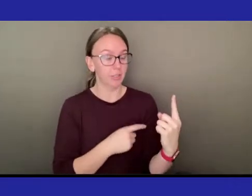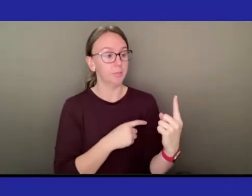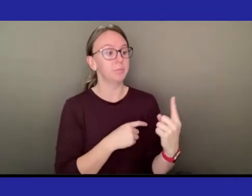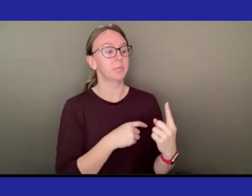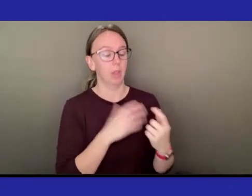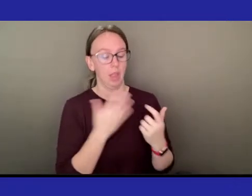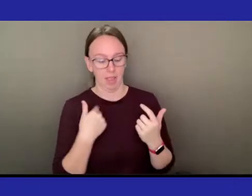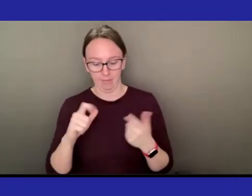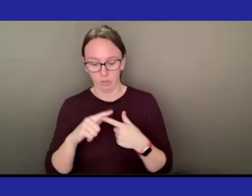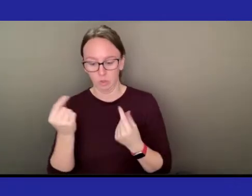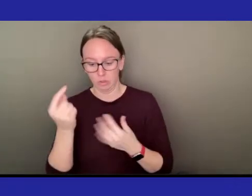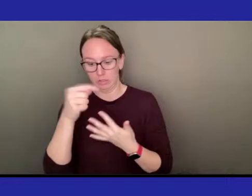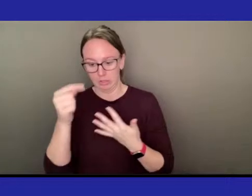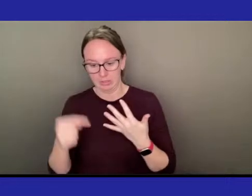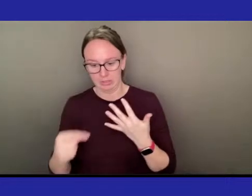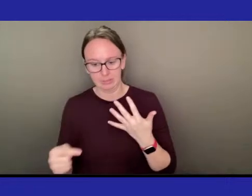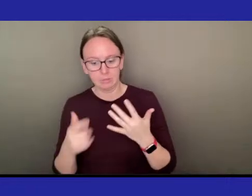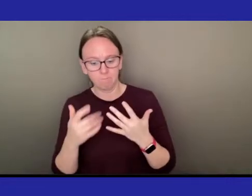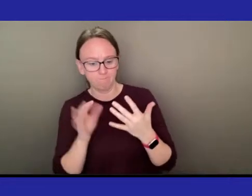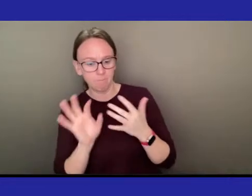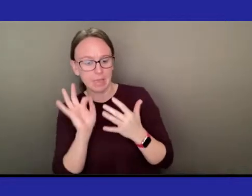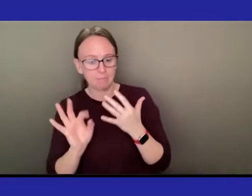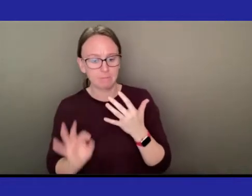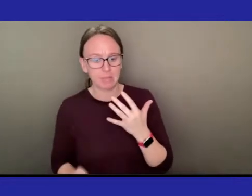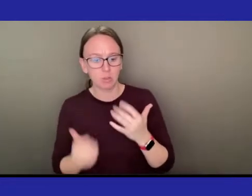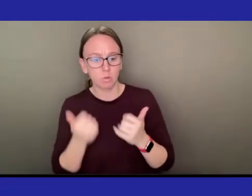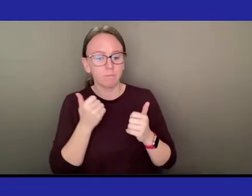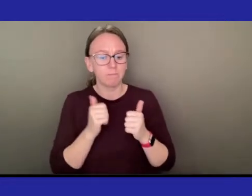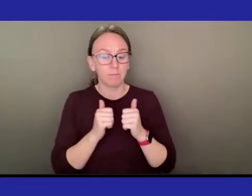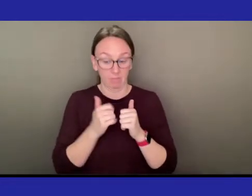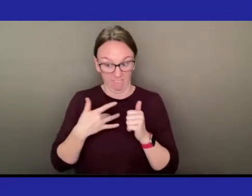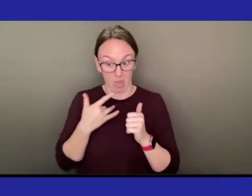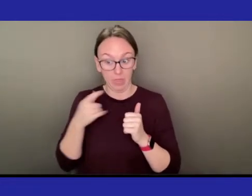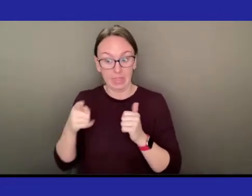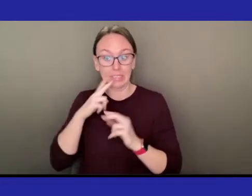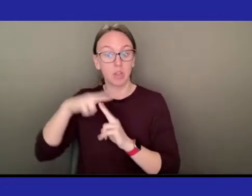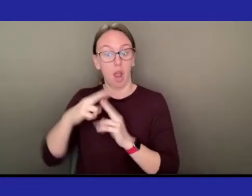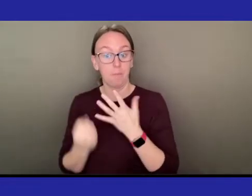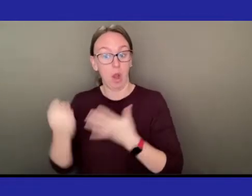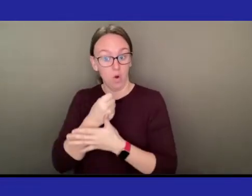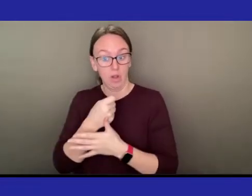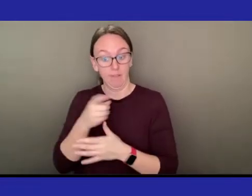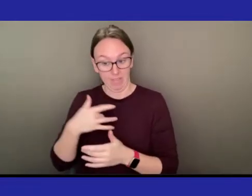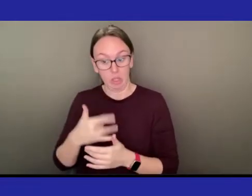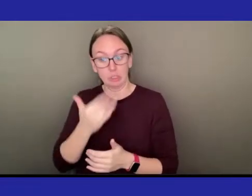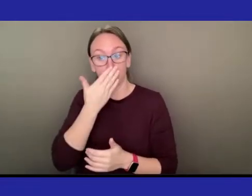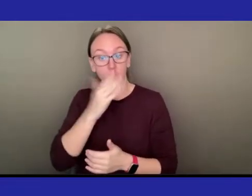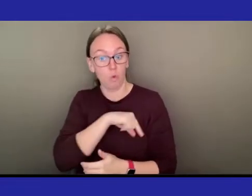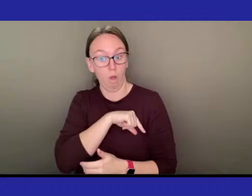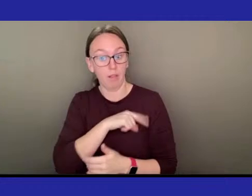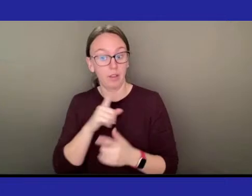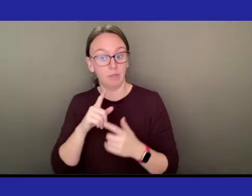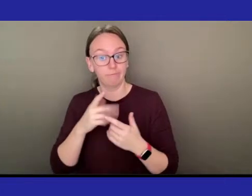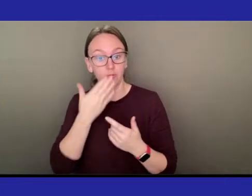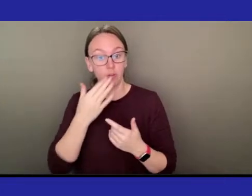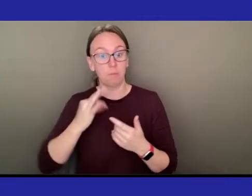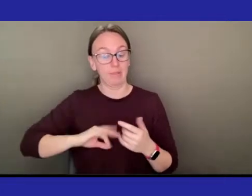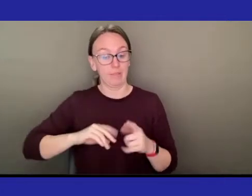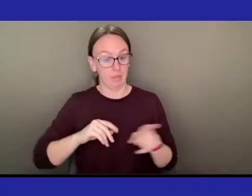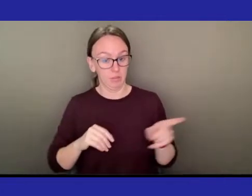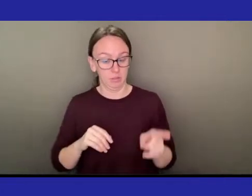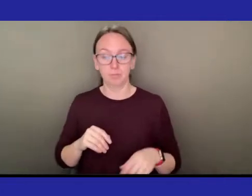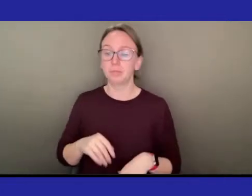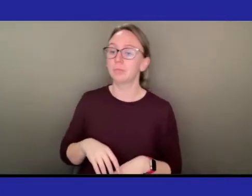do, how valuable do they think this is? How good? Can I ask you something to both of you,